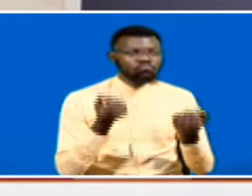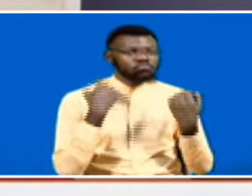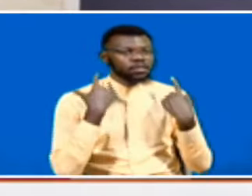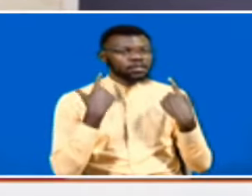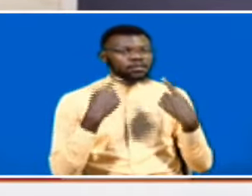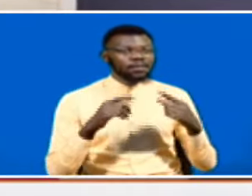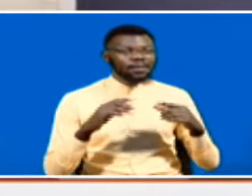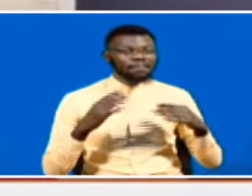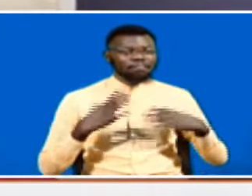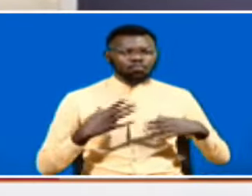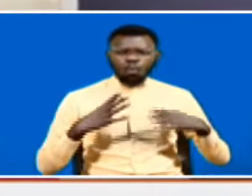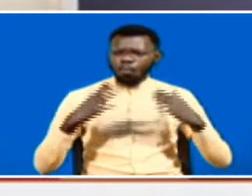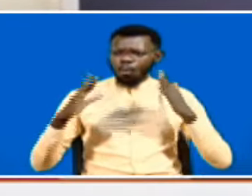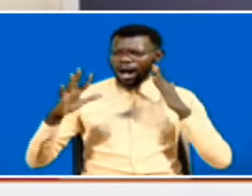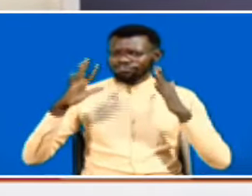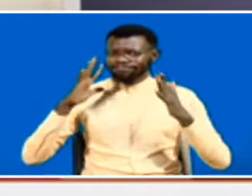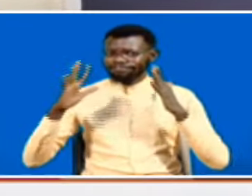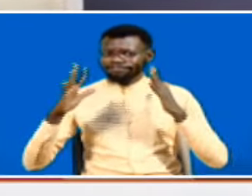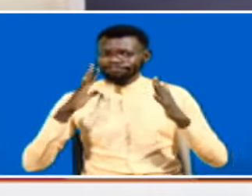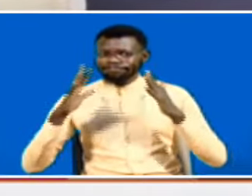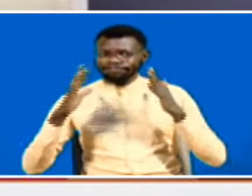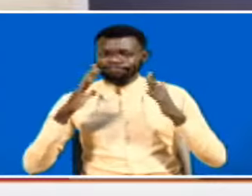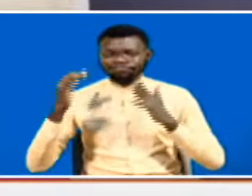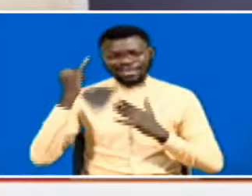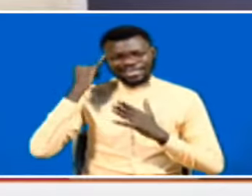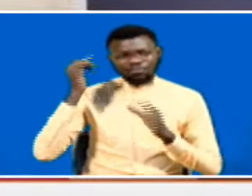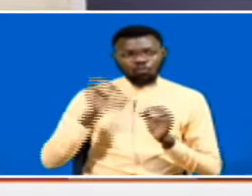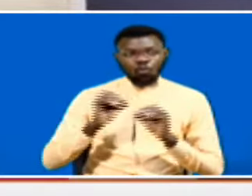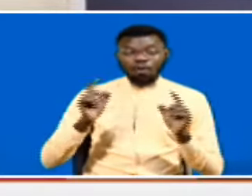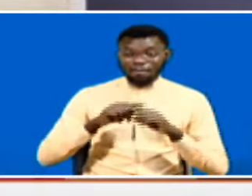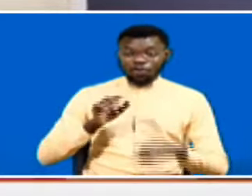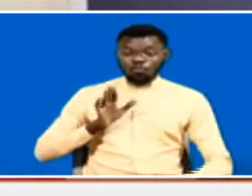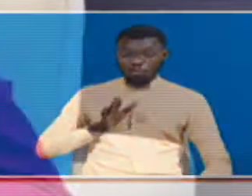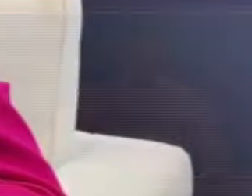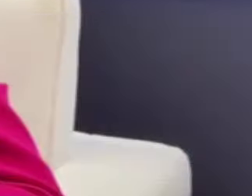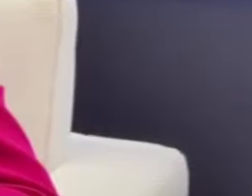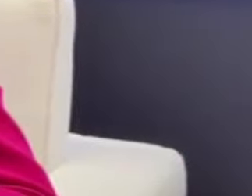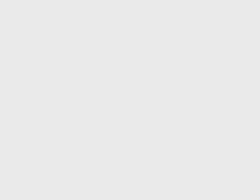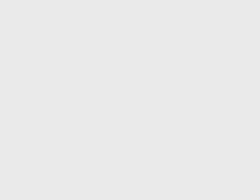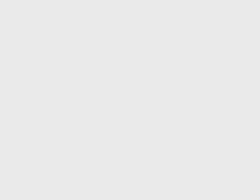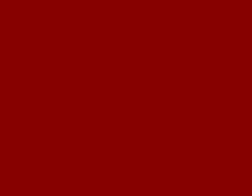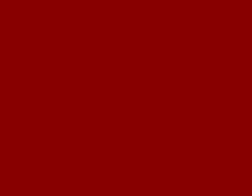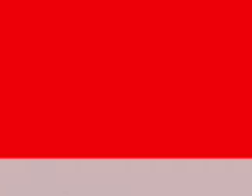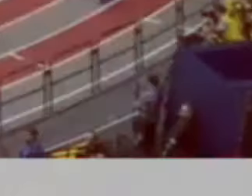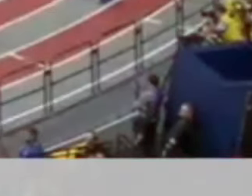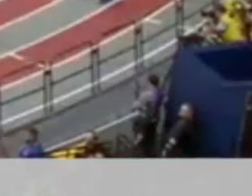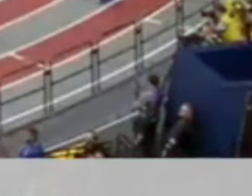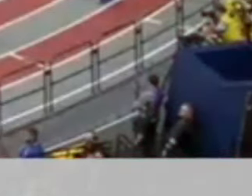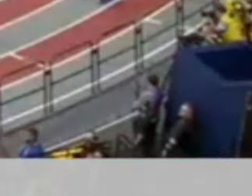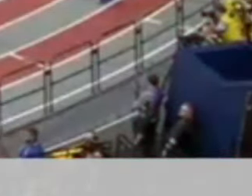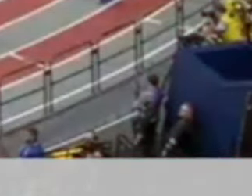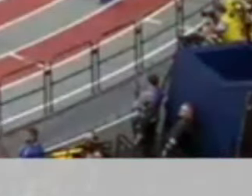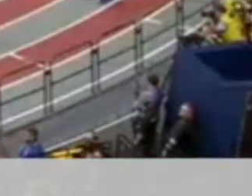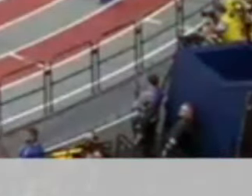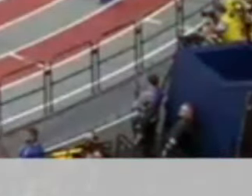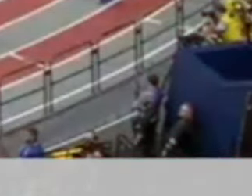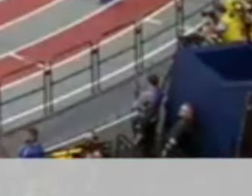about creative ideas, and a woman do has advantage on that. Set.